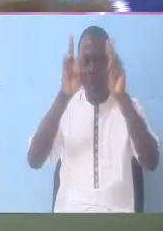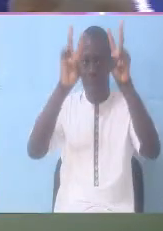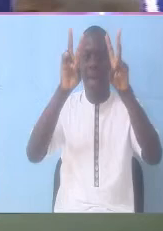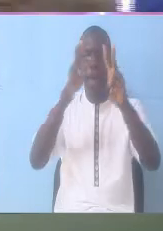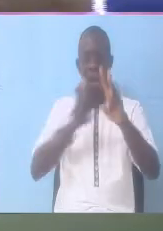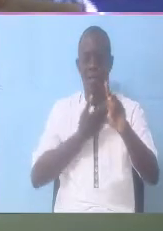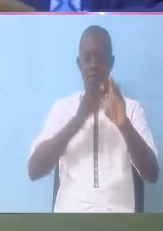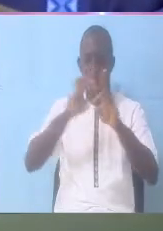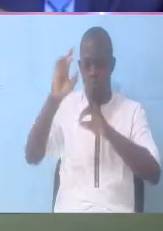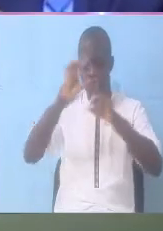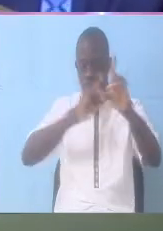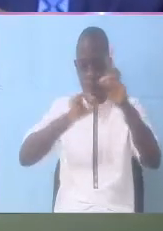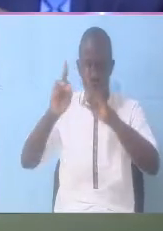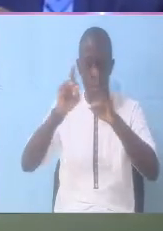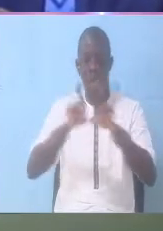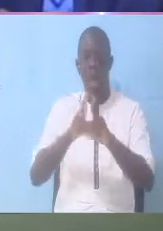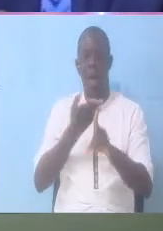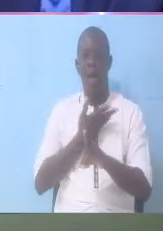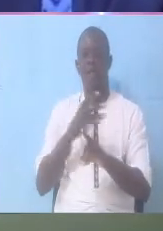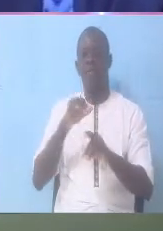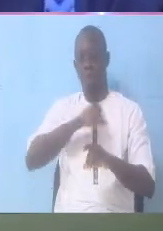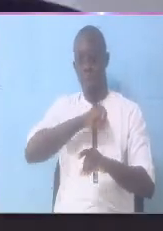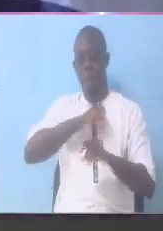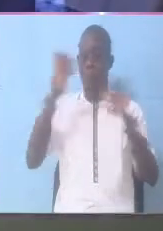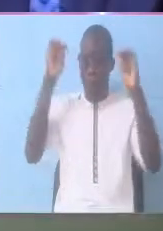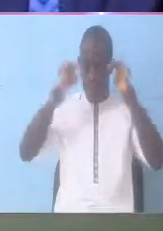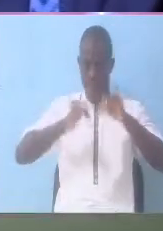conversation. They have their own meeting, the two of them.